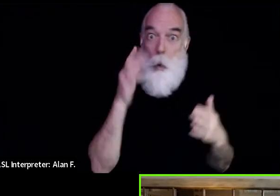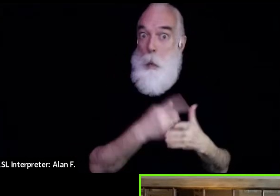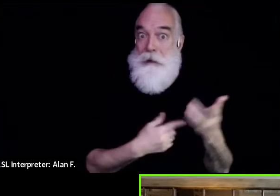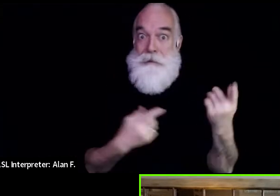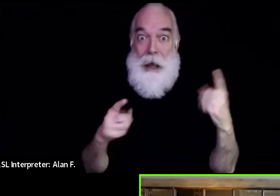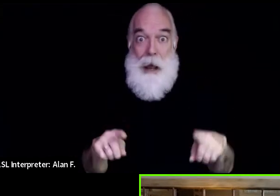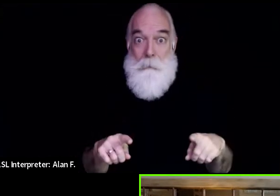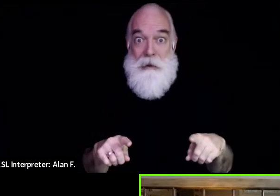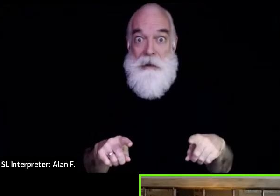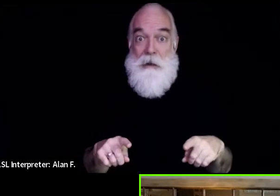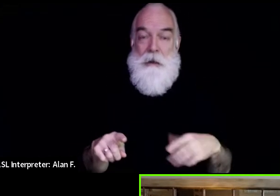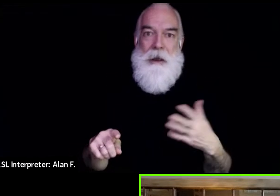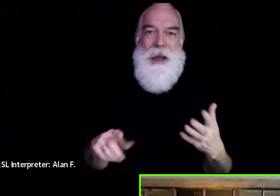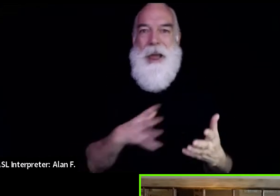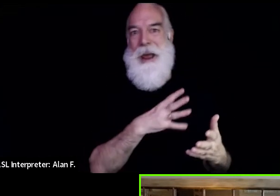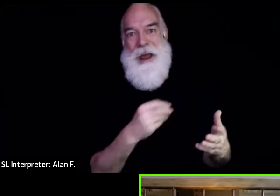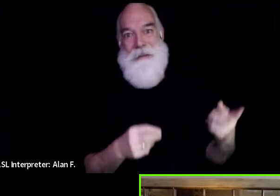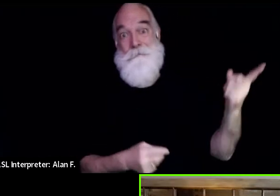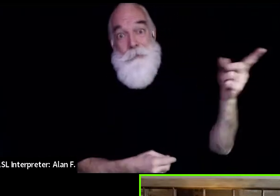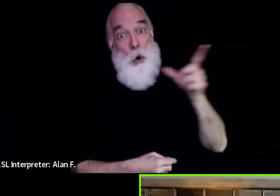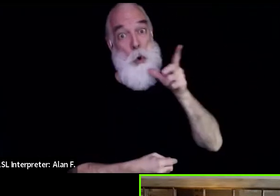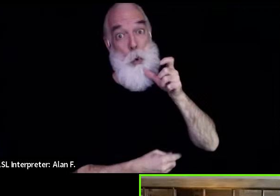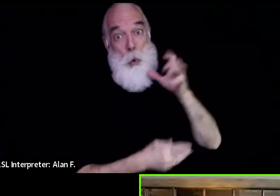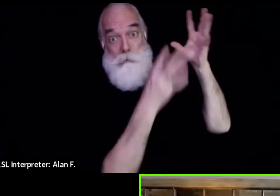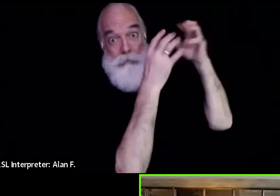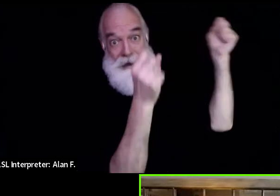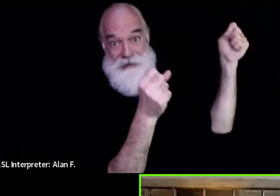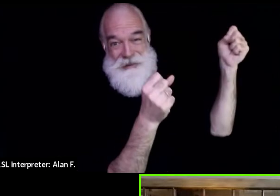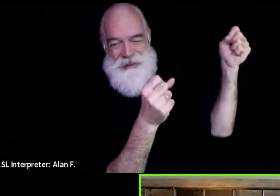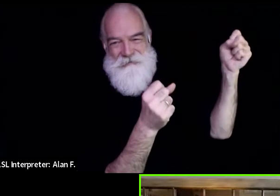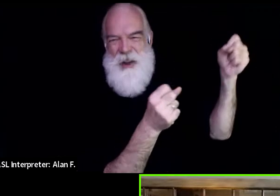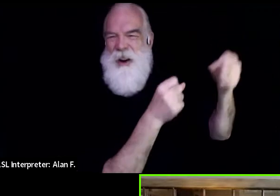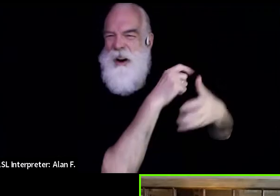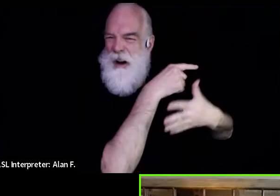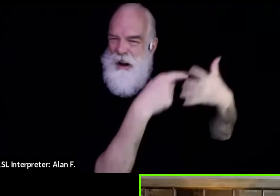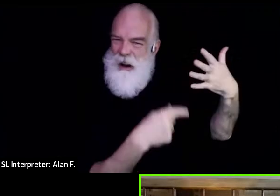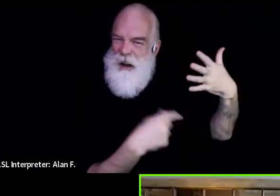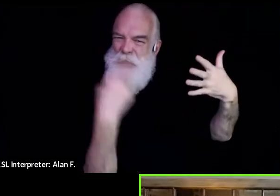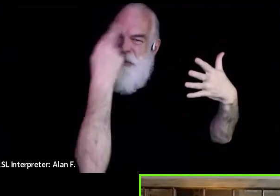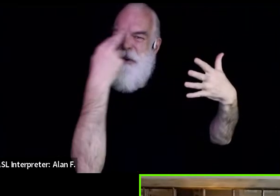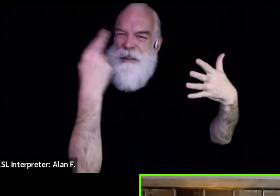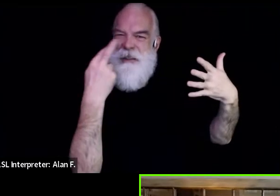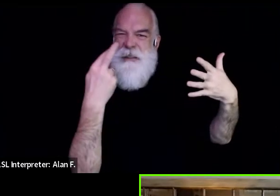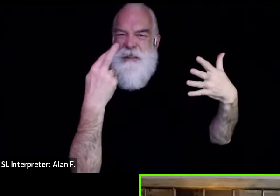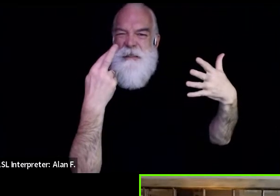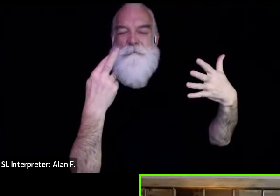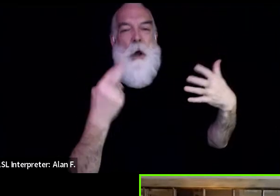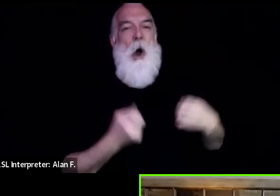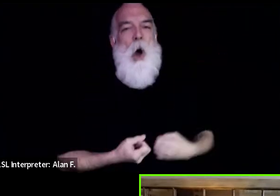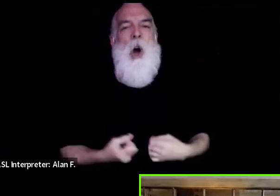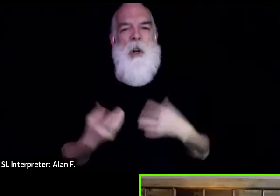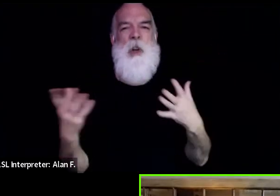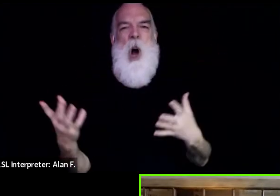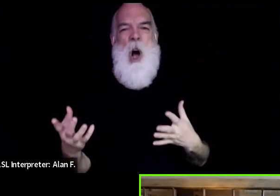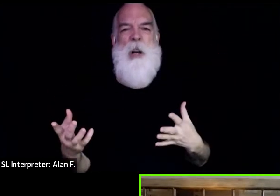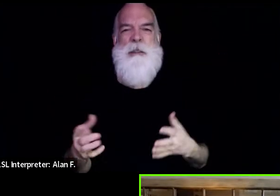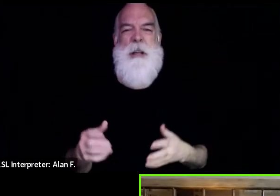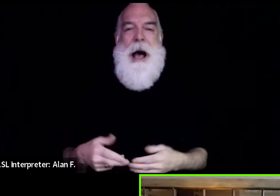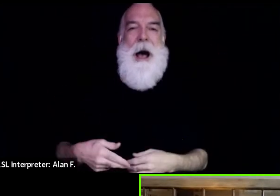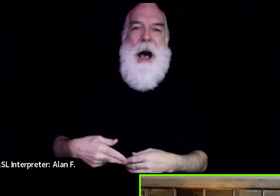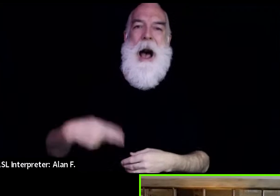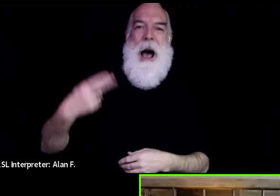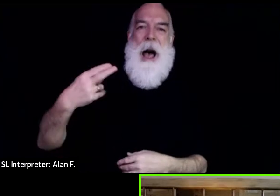the White House. And we saw it playing out very early in Atlanta and in Georgia because we never shut